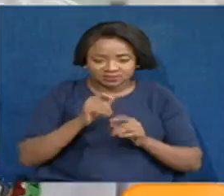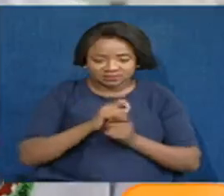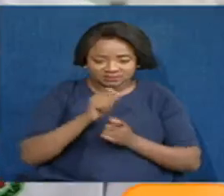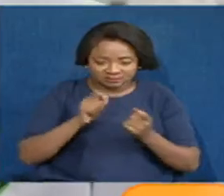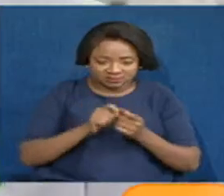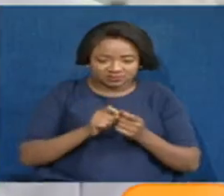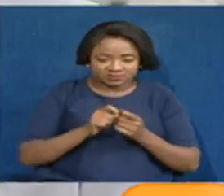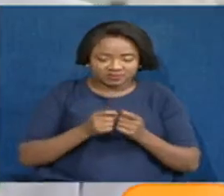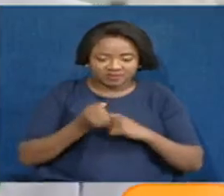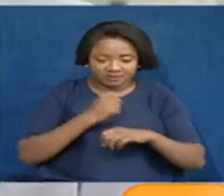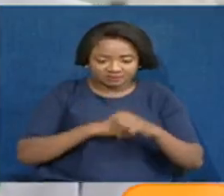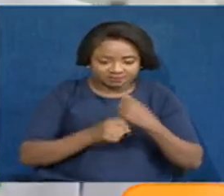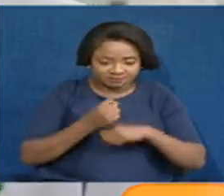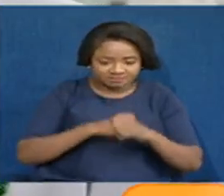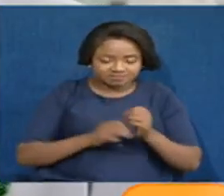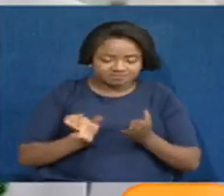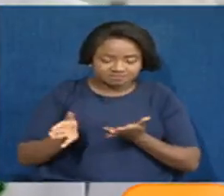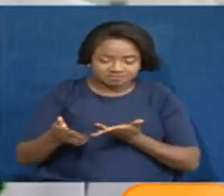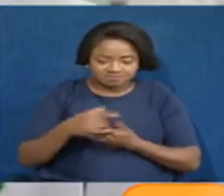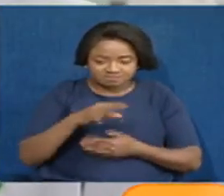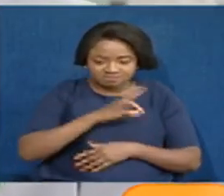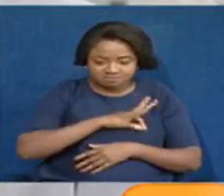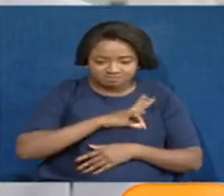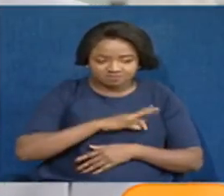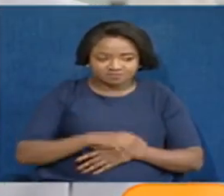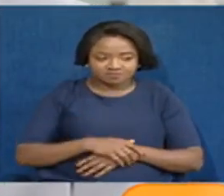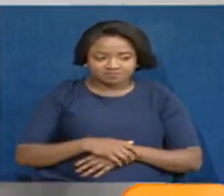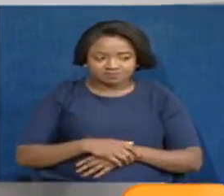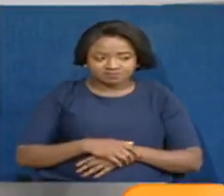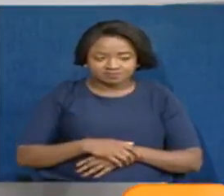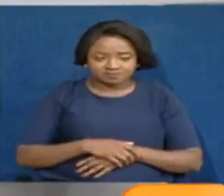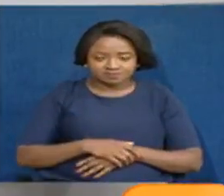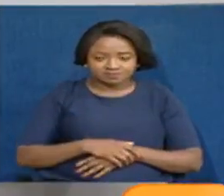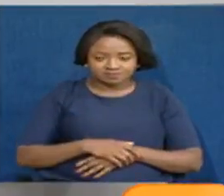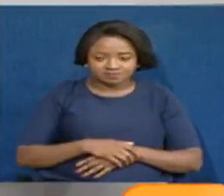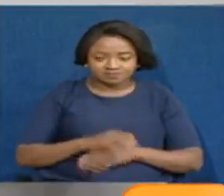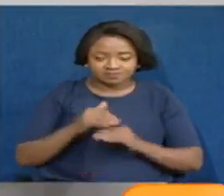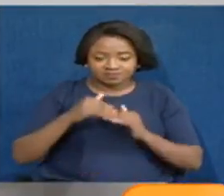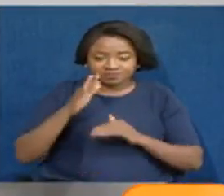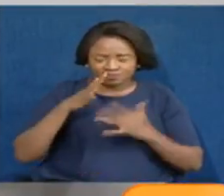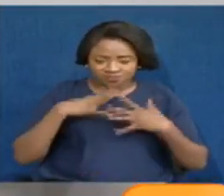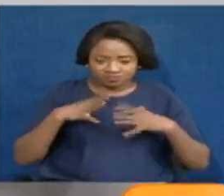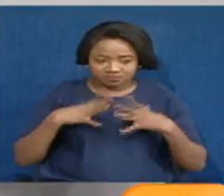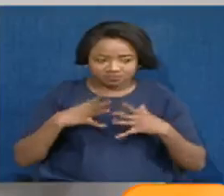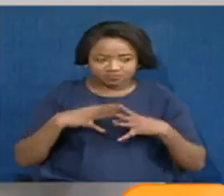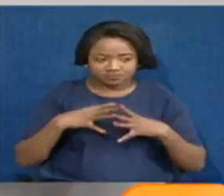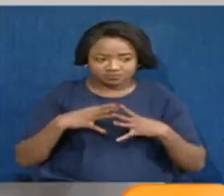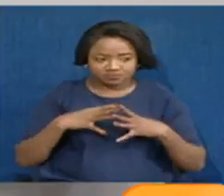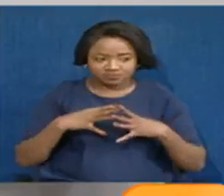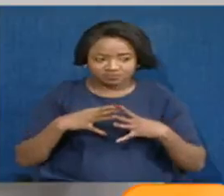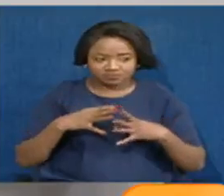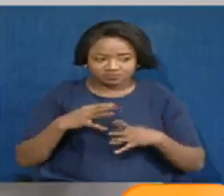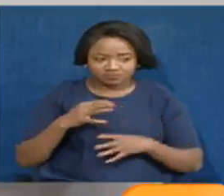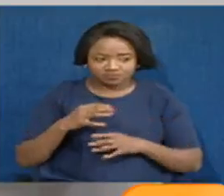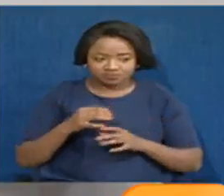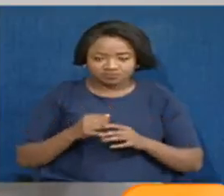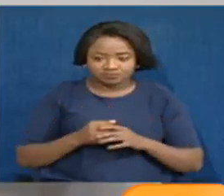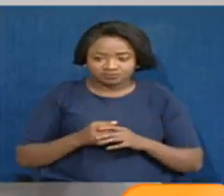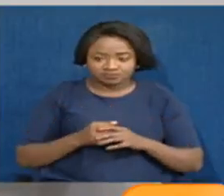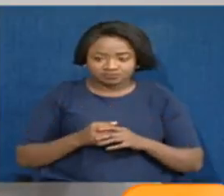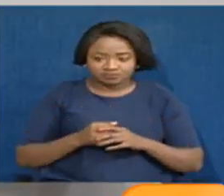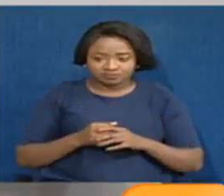activity, generate income, and of course address the issue of unemployment. Most people love snails, but as researchers have found,